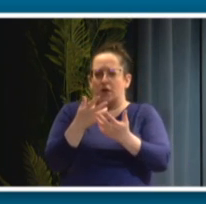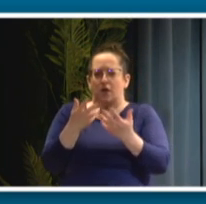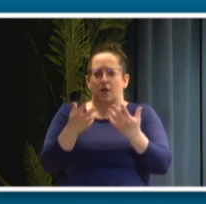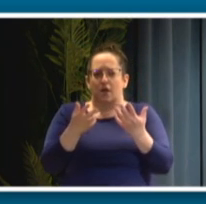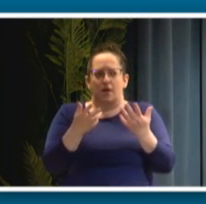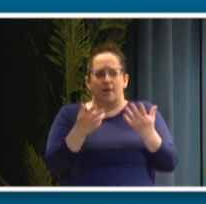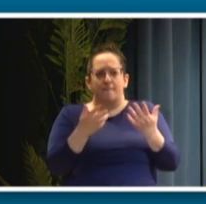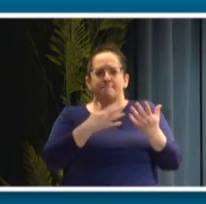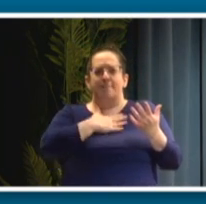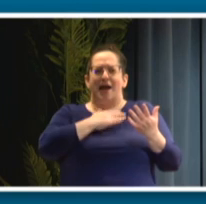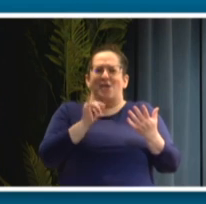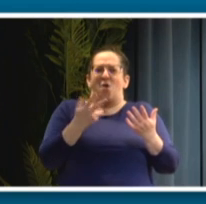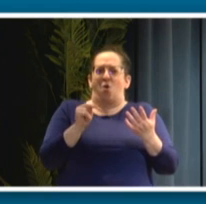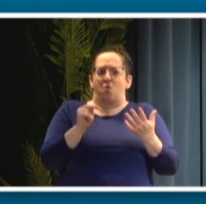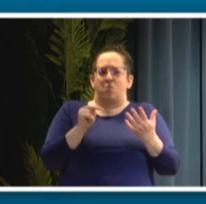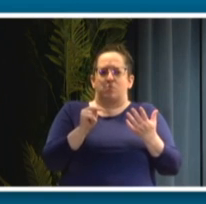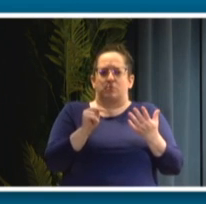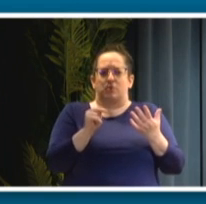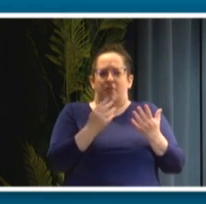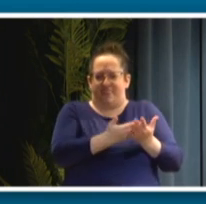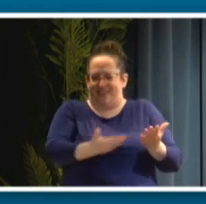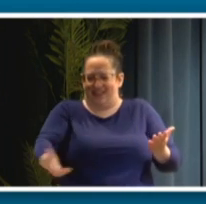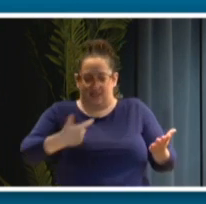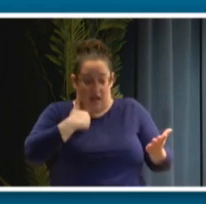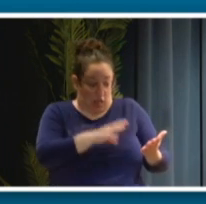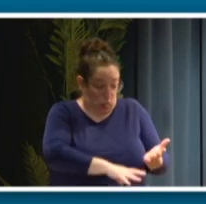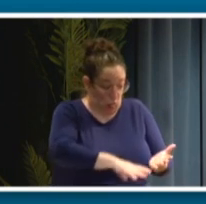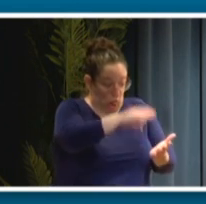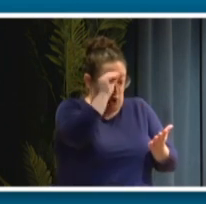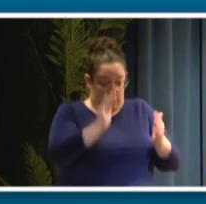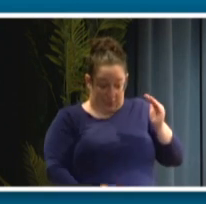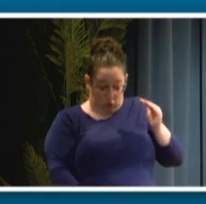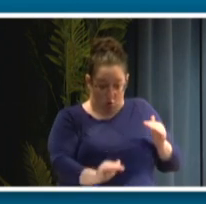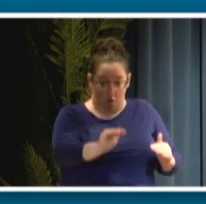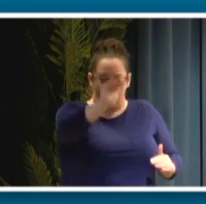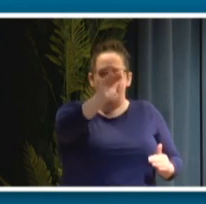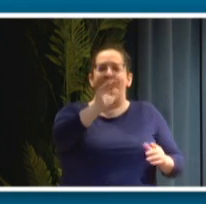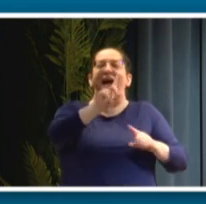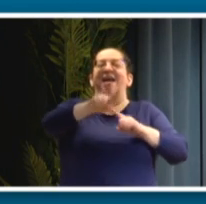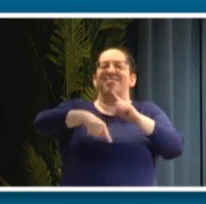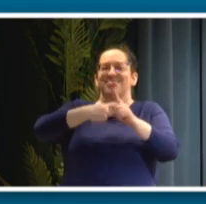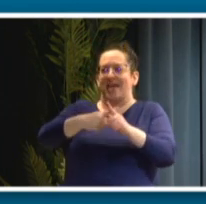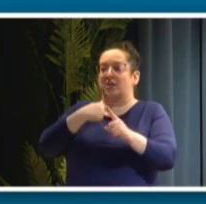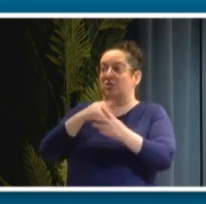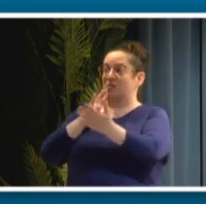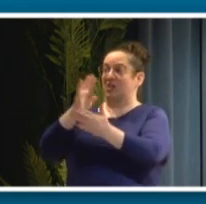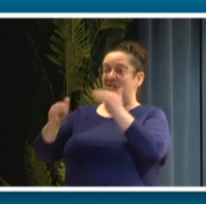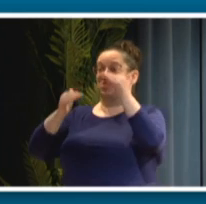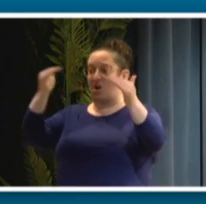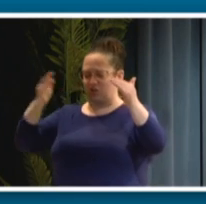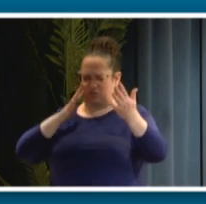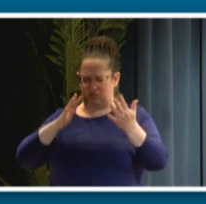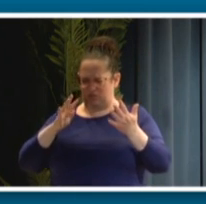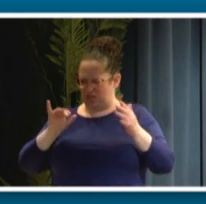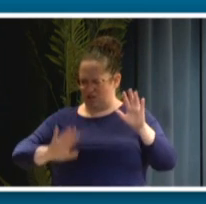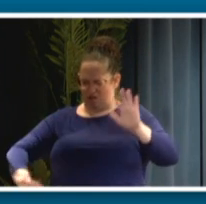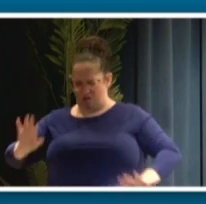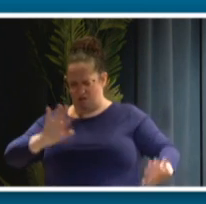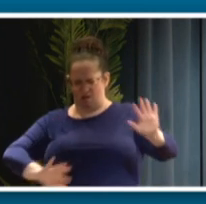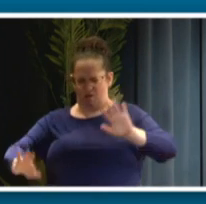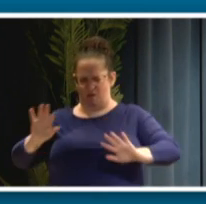never actually checked. And so you become an adult and you don't even know that there are things to unlearn until you've been